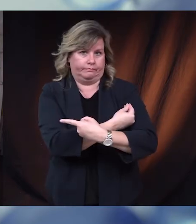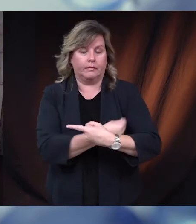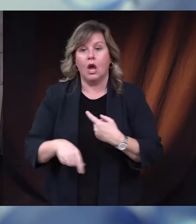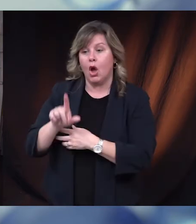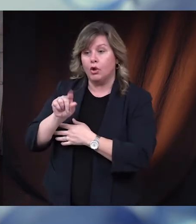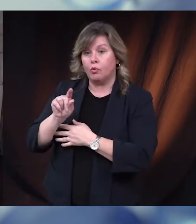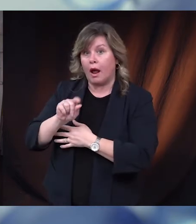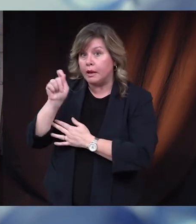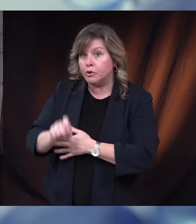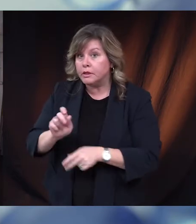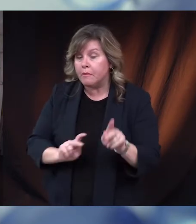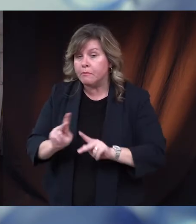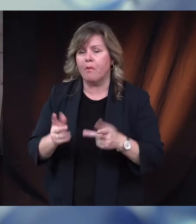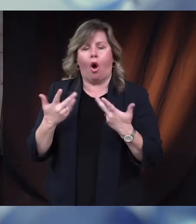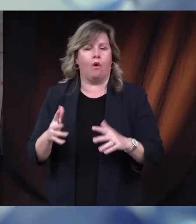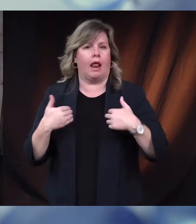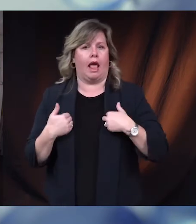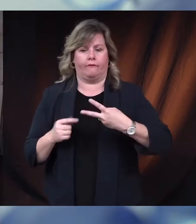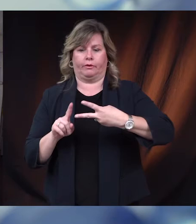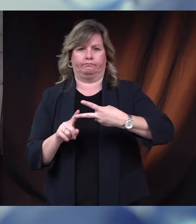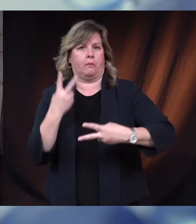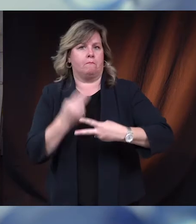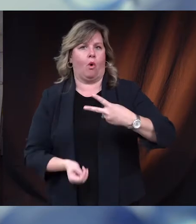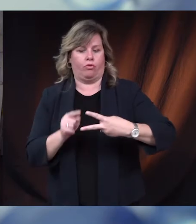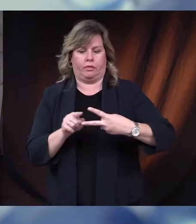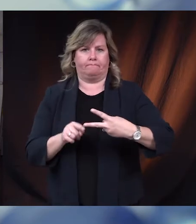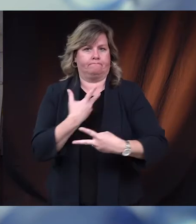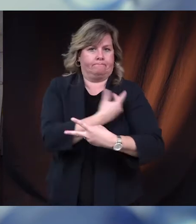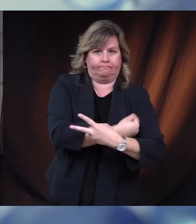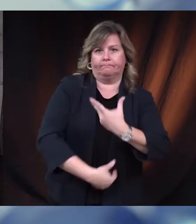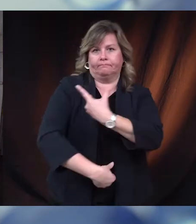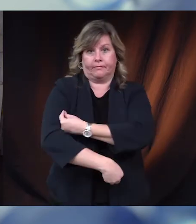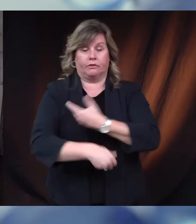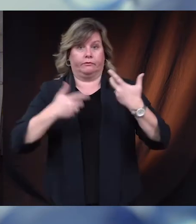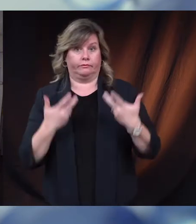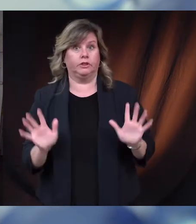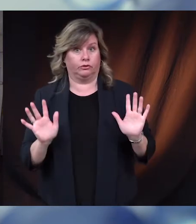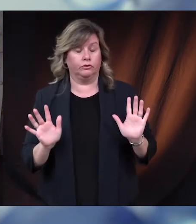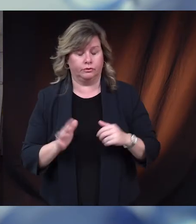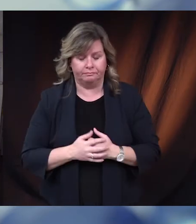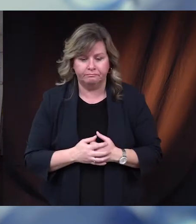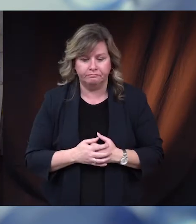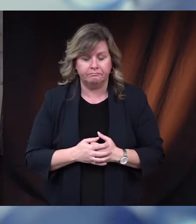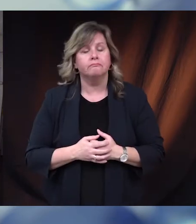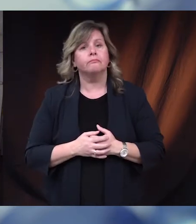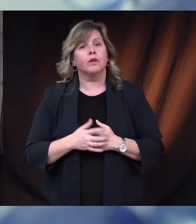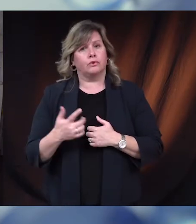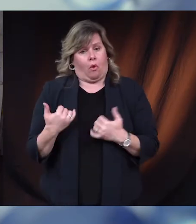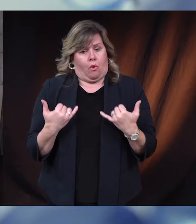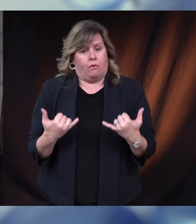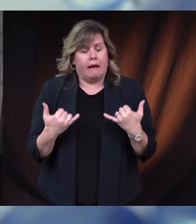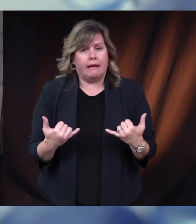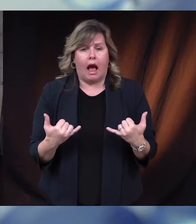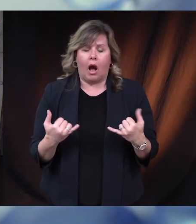of our residents are fully vaccinated at this time. That's very encouraging for us. But right now, we're entering